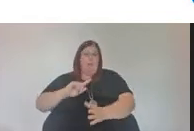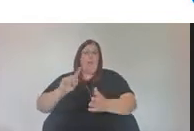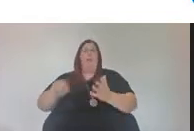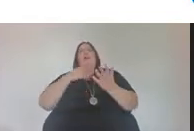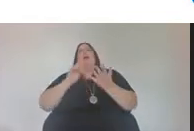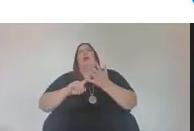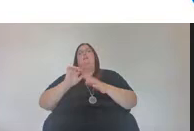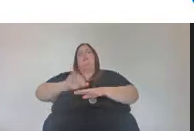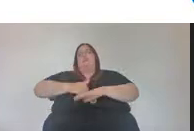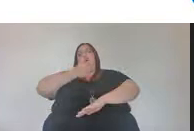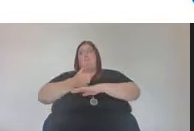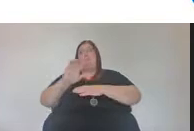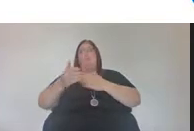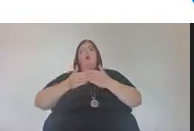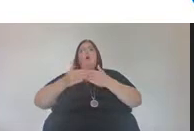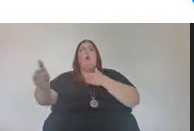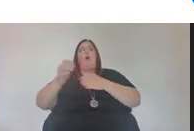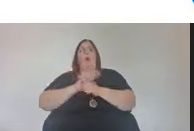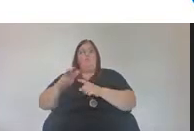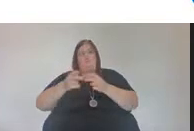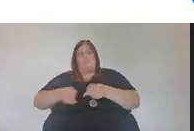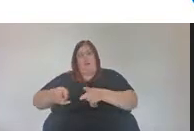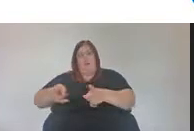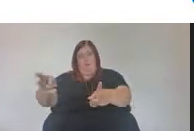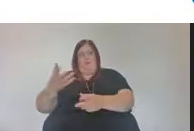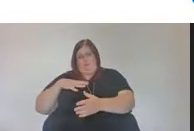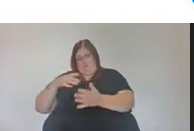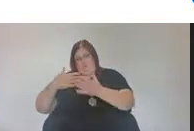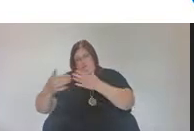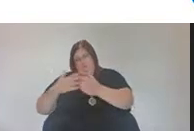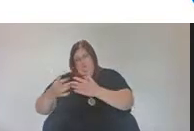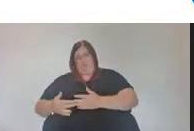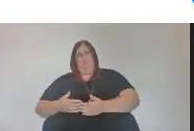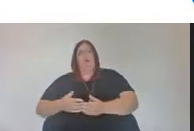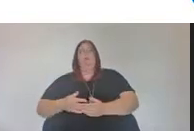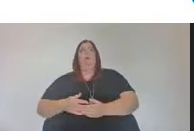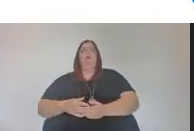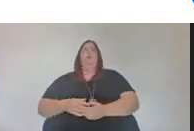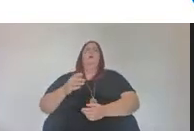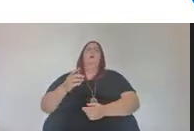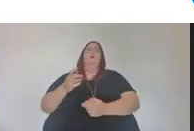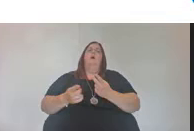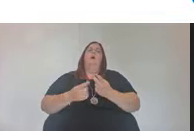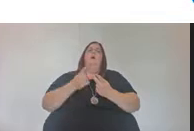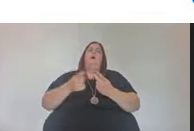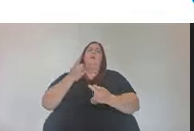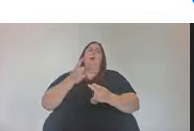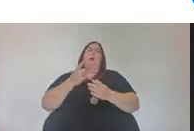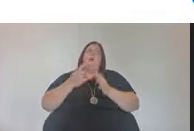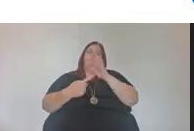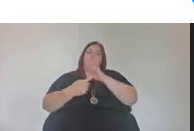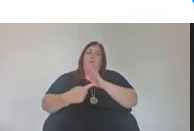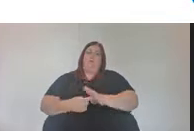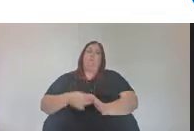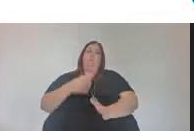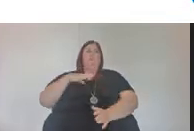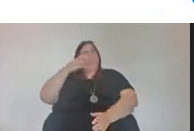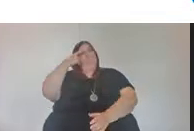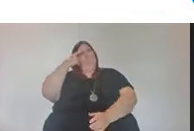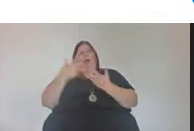as implementation of the long COVID pathways. Our priority also has to be to do this in a different